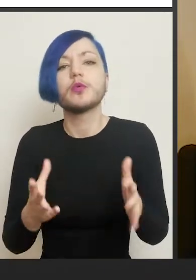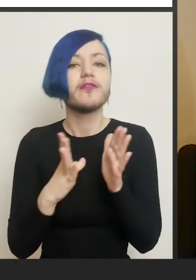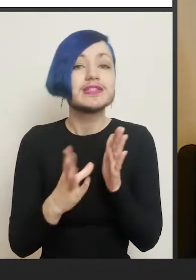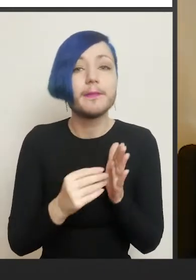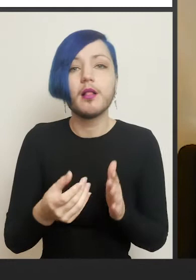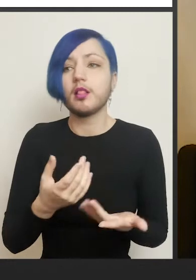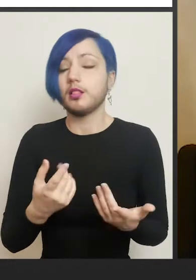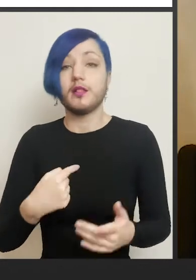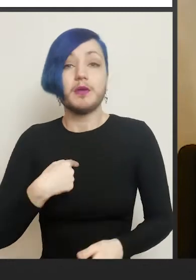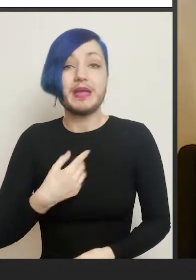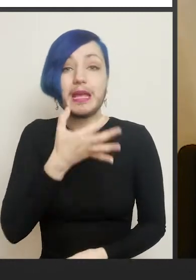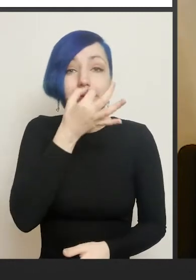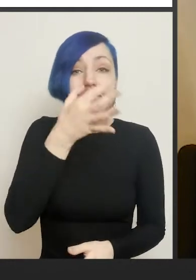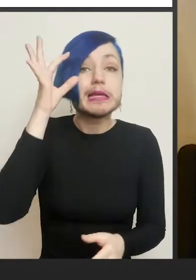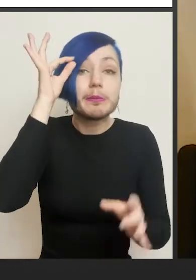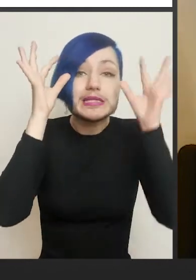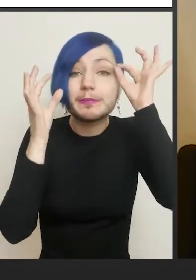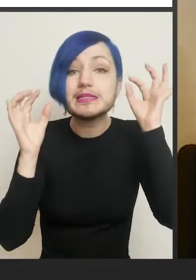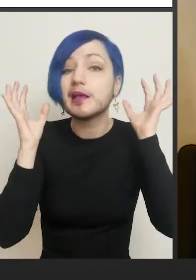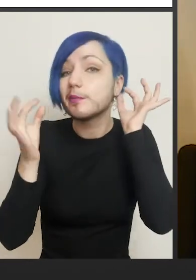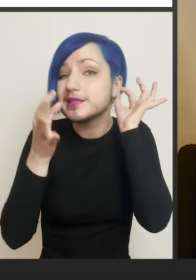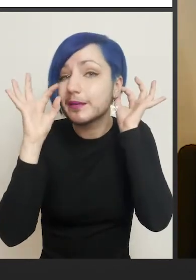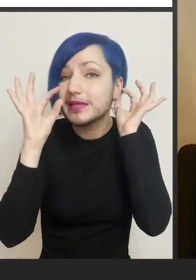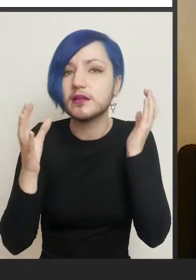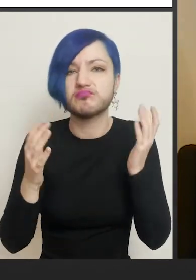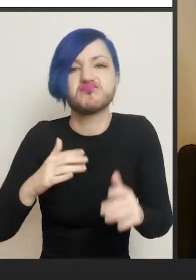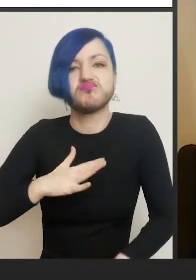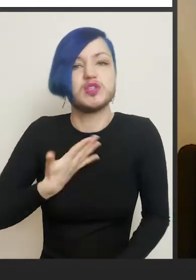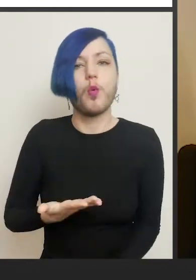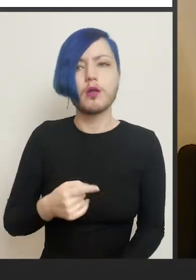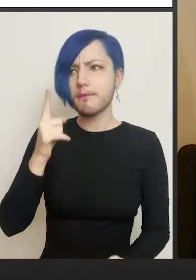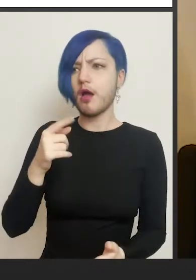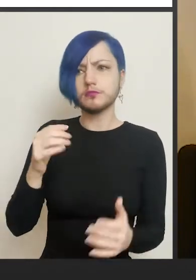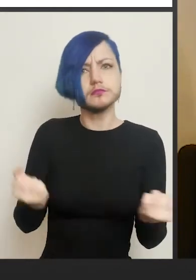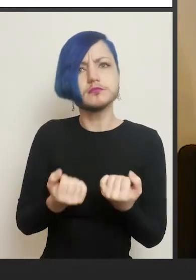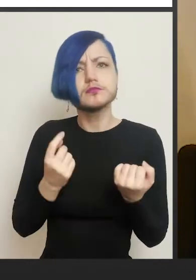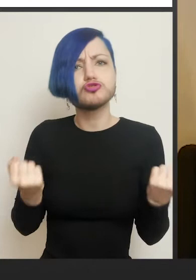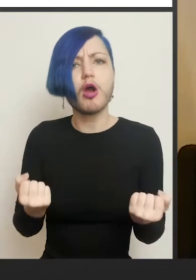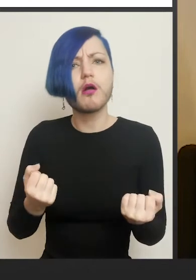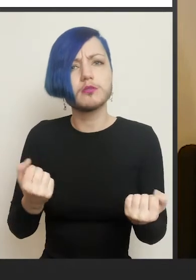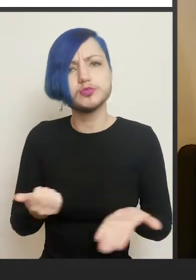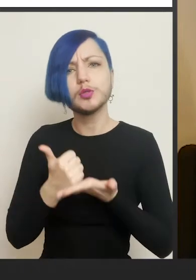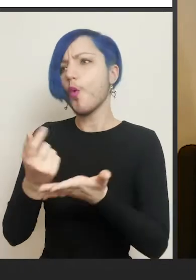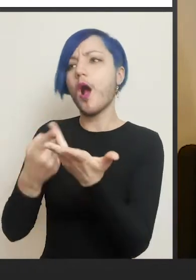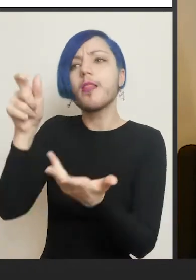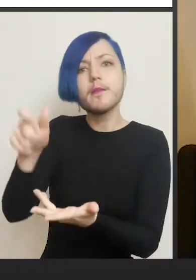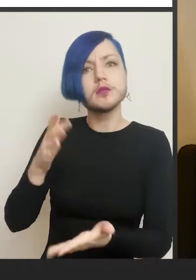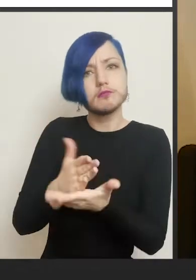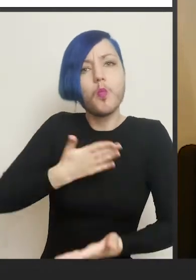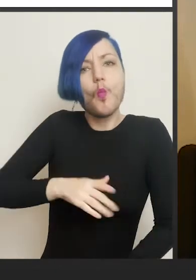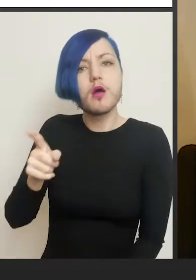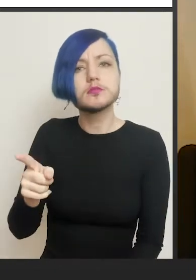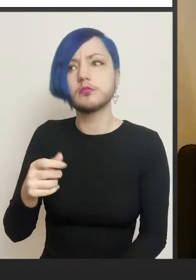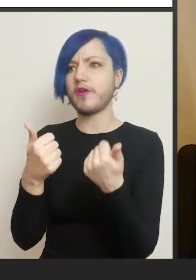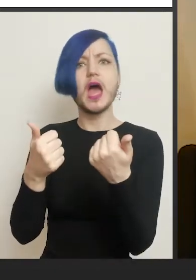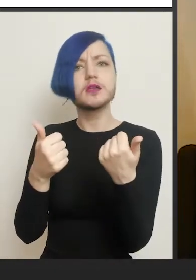Having piercings all over my face is not my thing, but I really believe in someone else's right to do that, right? And that is how